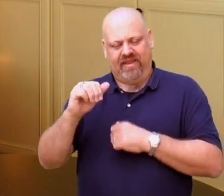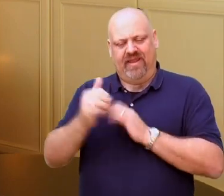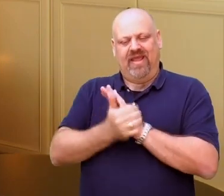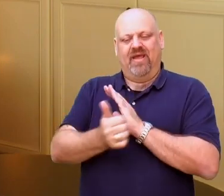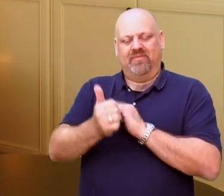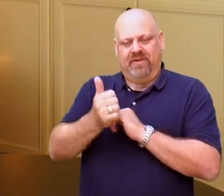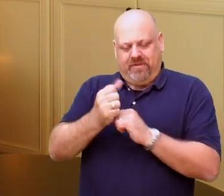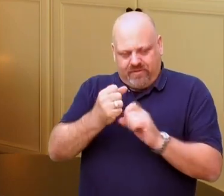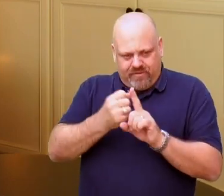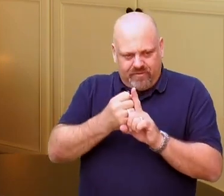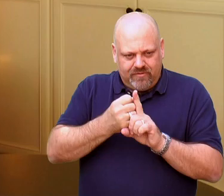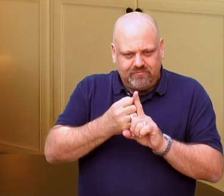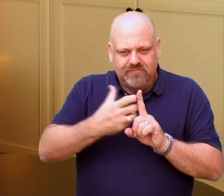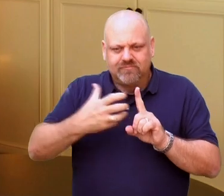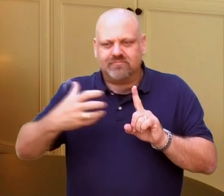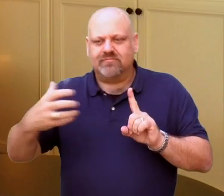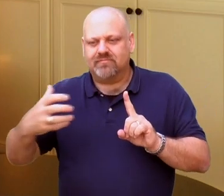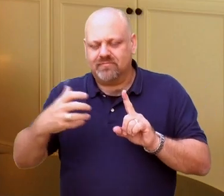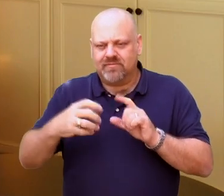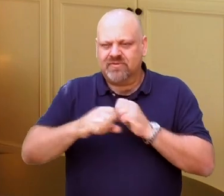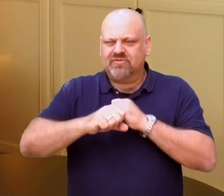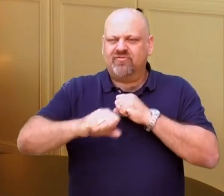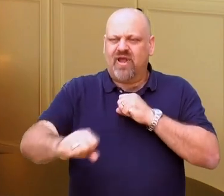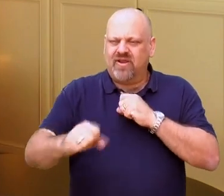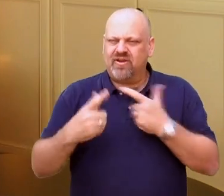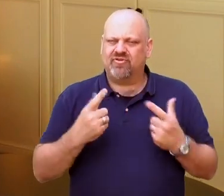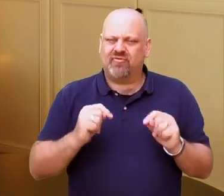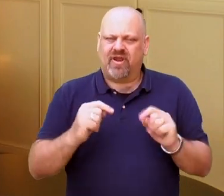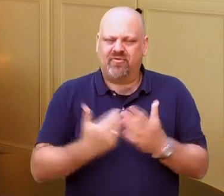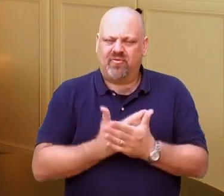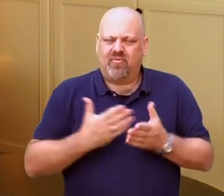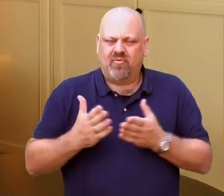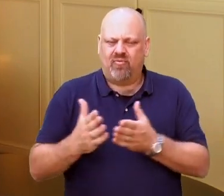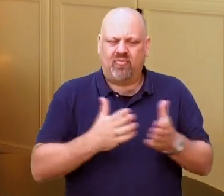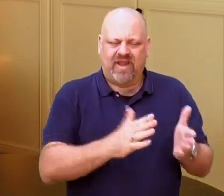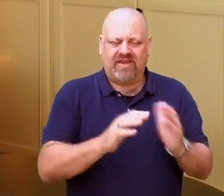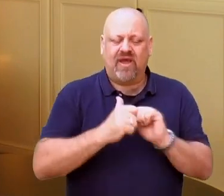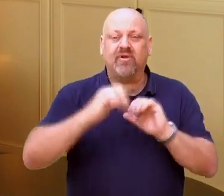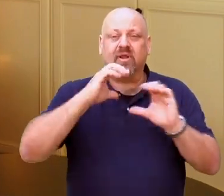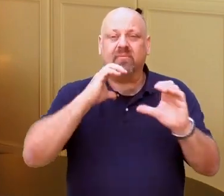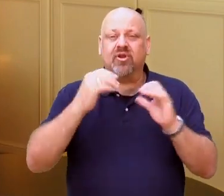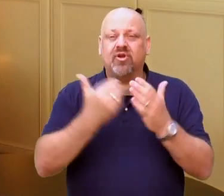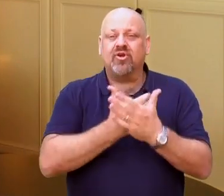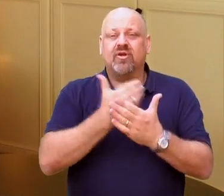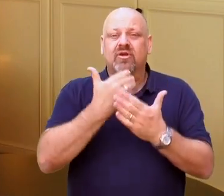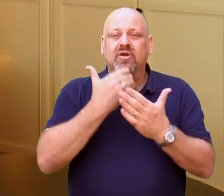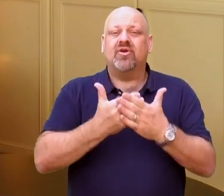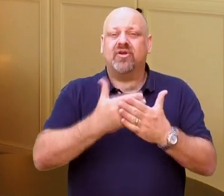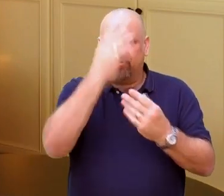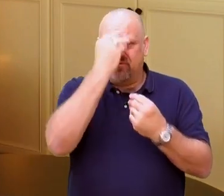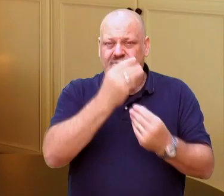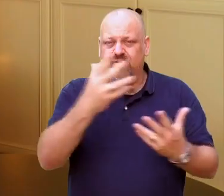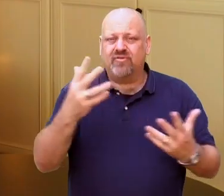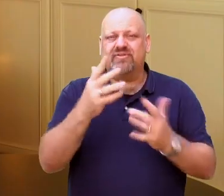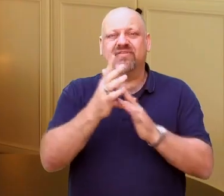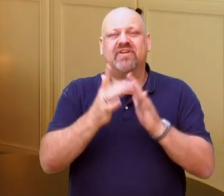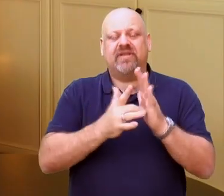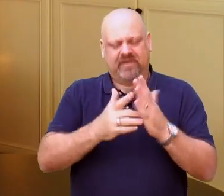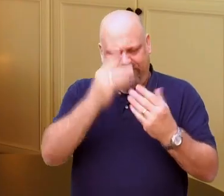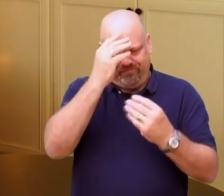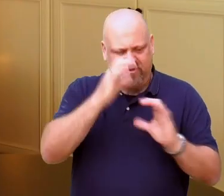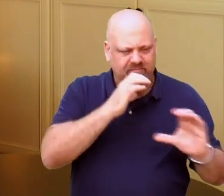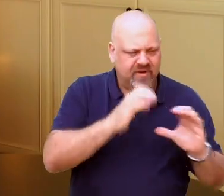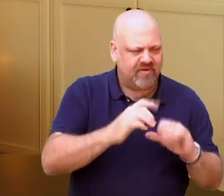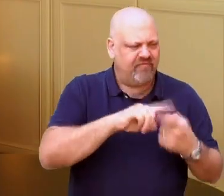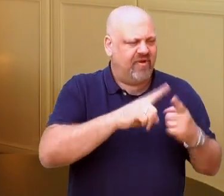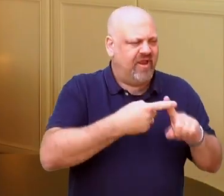the aptitude to stretch and to grow and to try new ways of communicating the good news of Jesus to my friends,